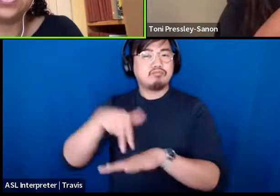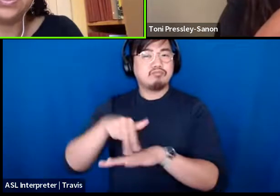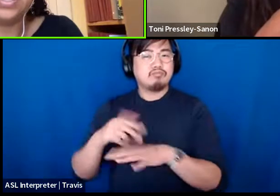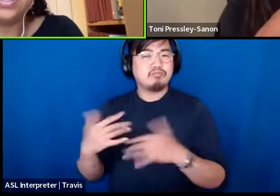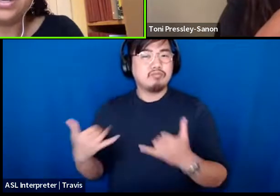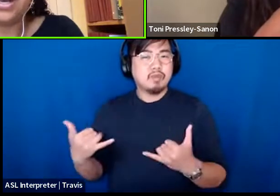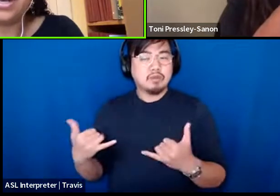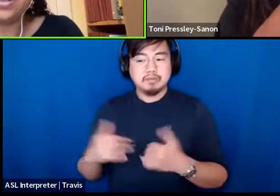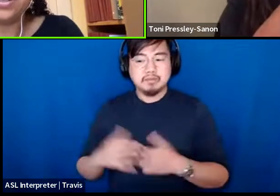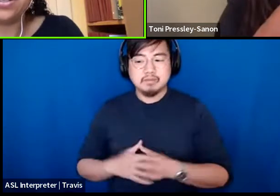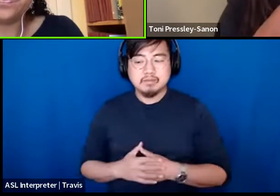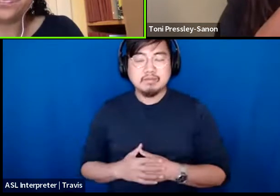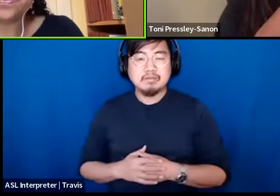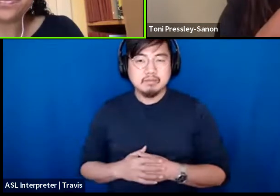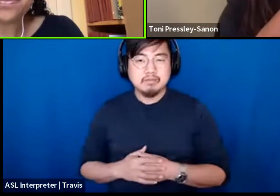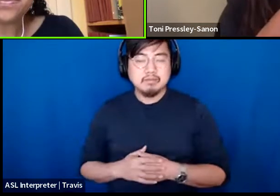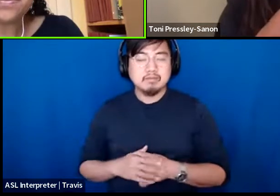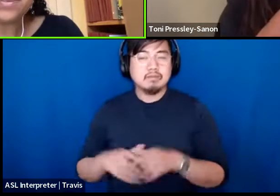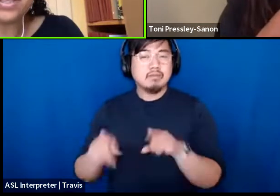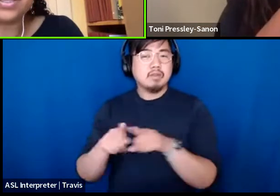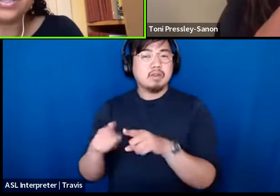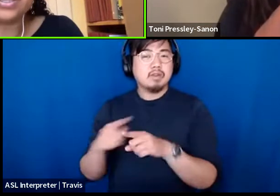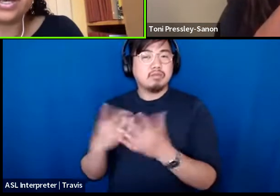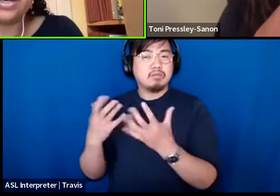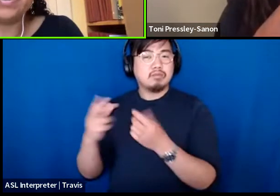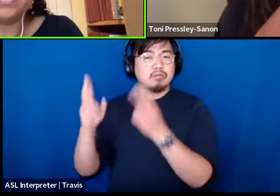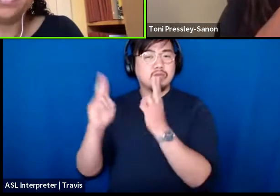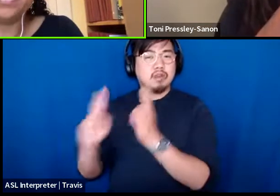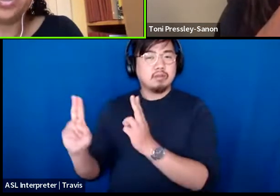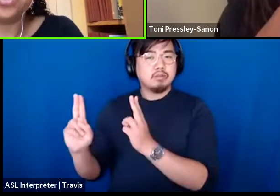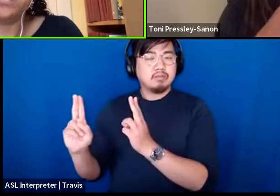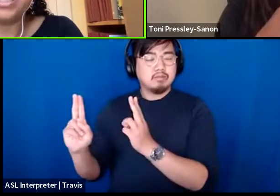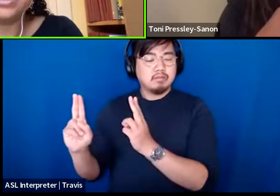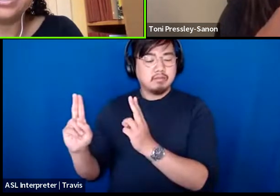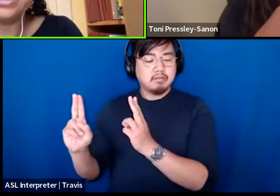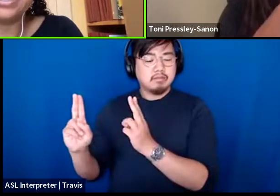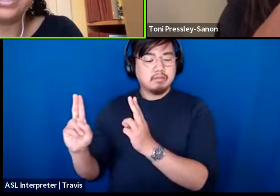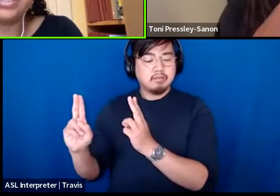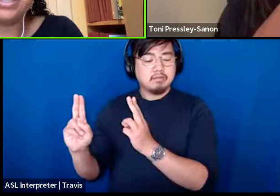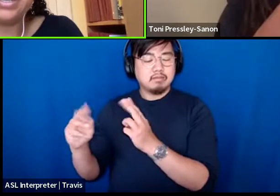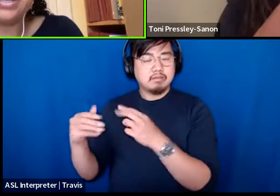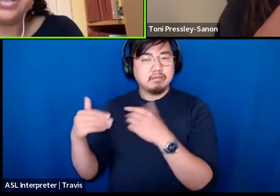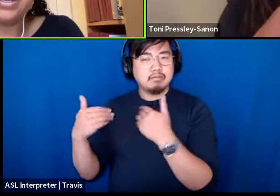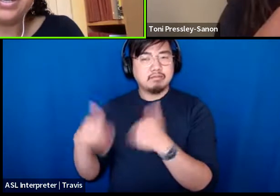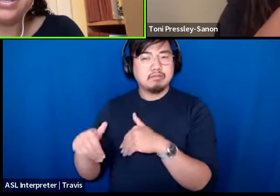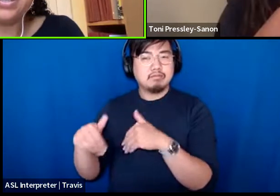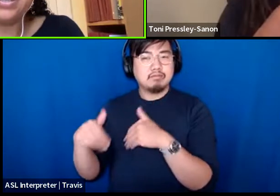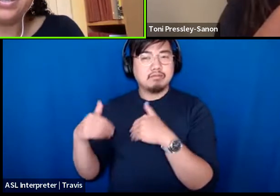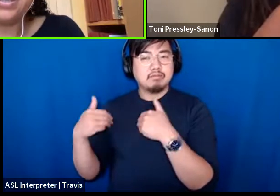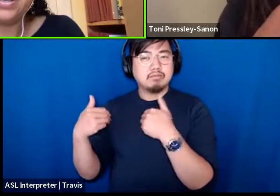to honor the tremendous